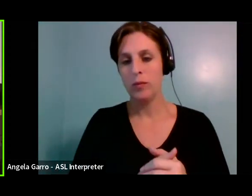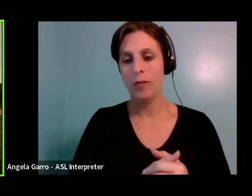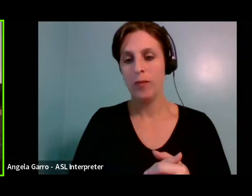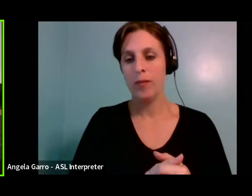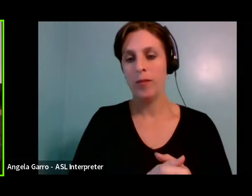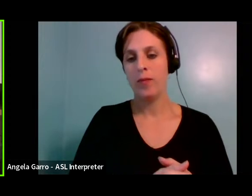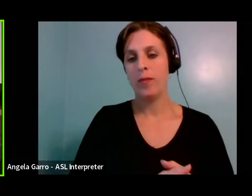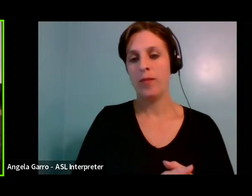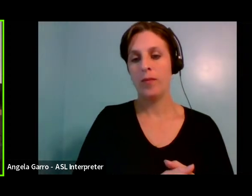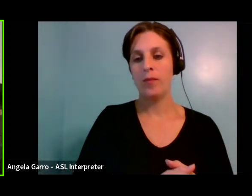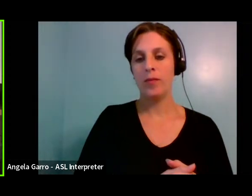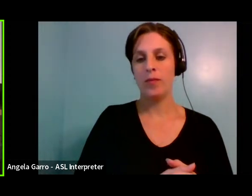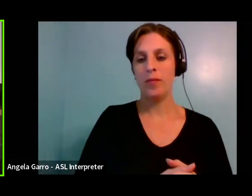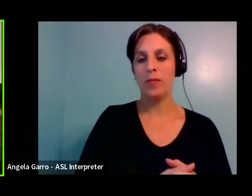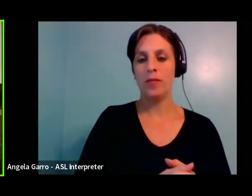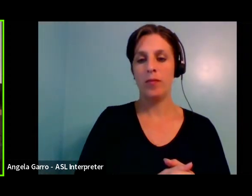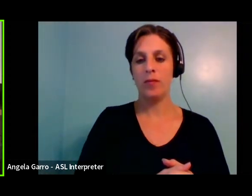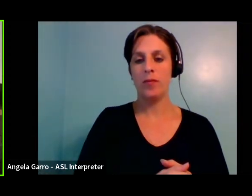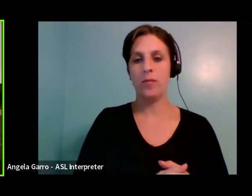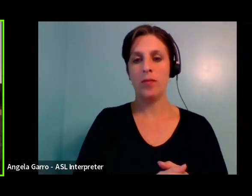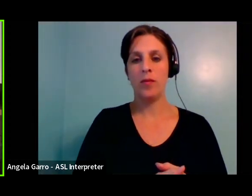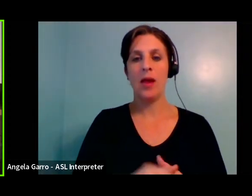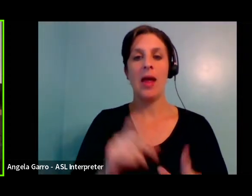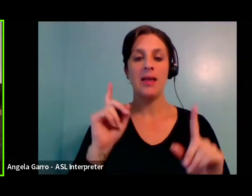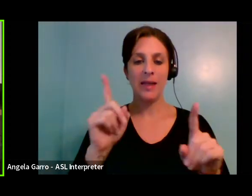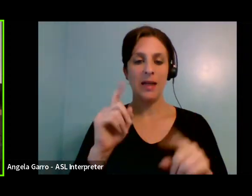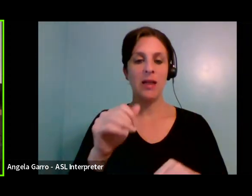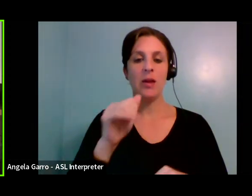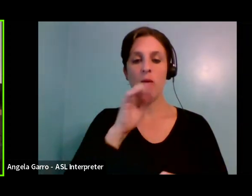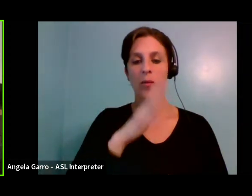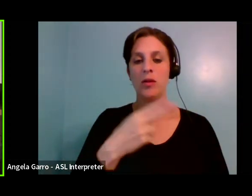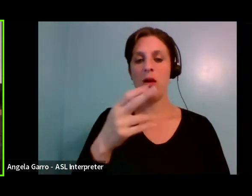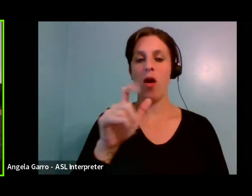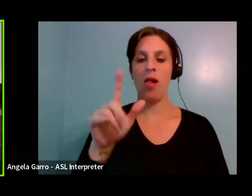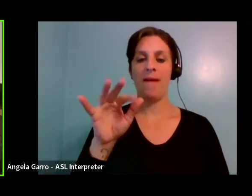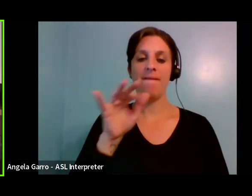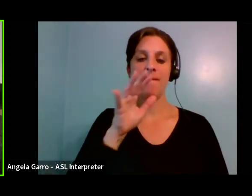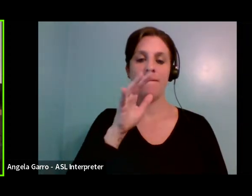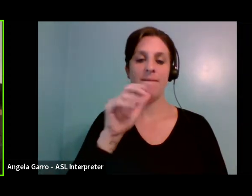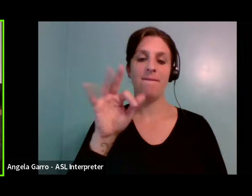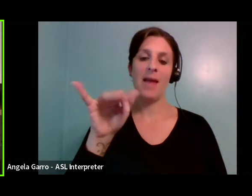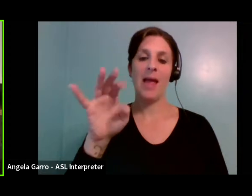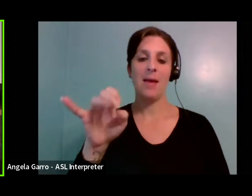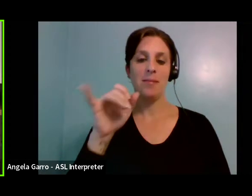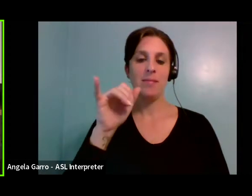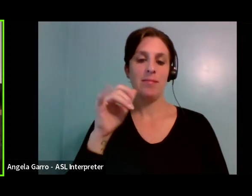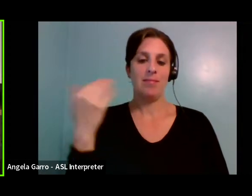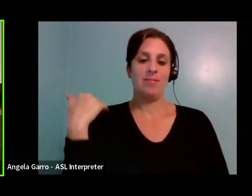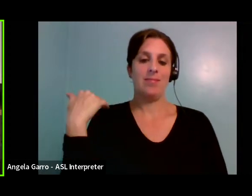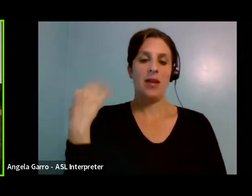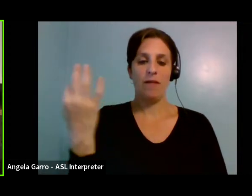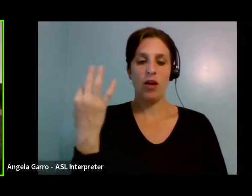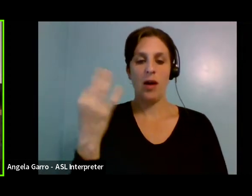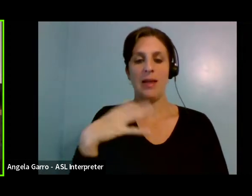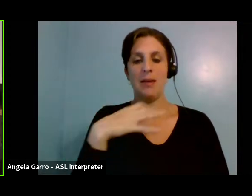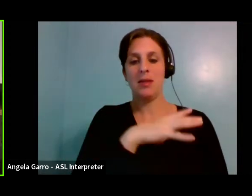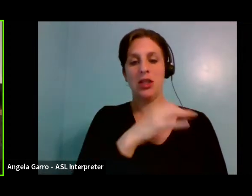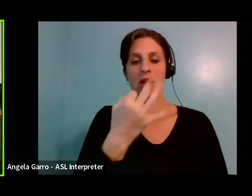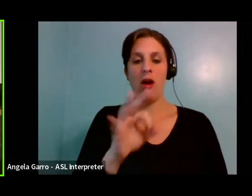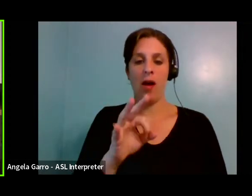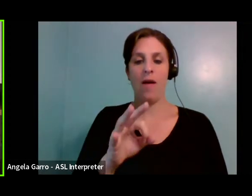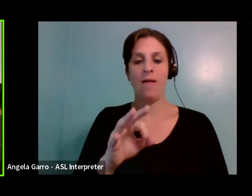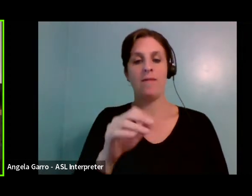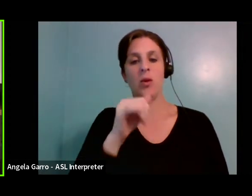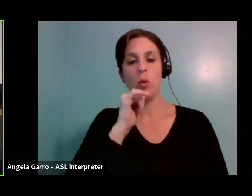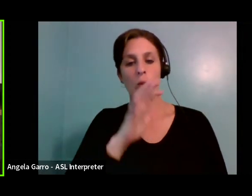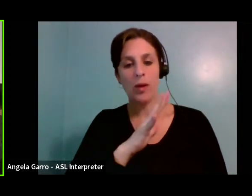And I attended the Women's Hall of Fame last Friday. The Commission on the Status of Women in the county holds a Women's